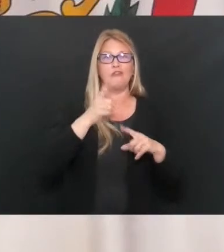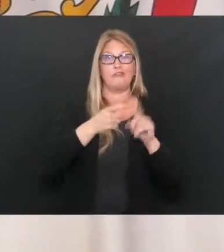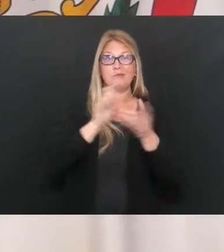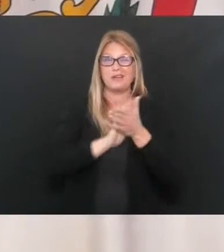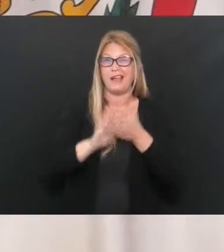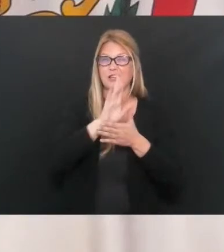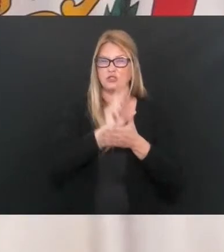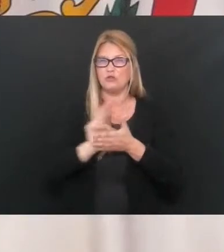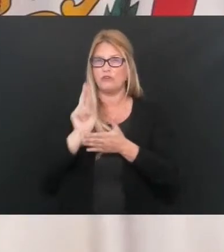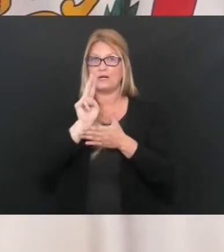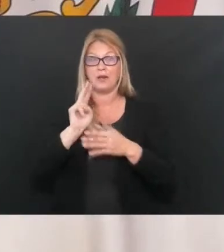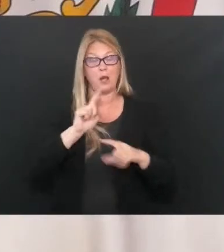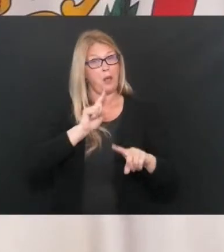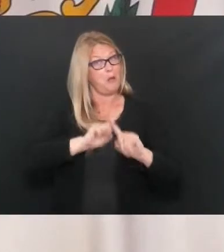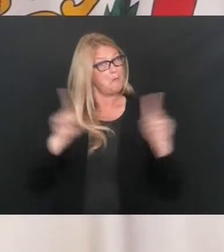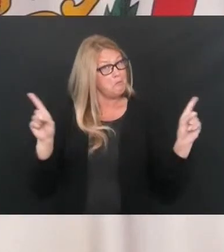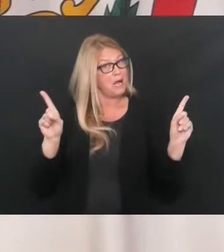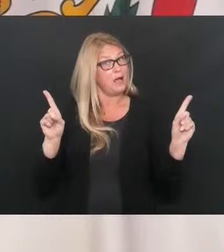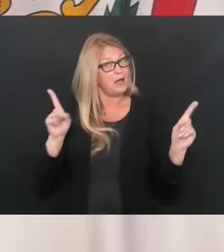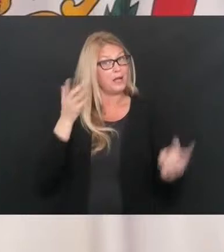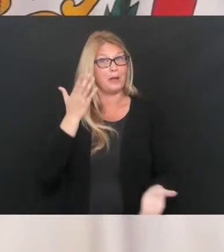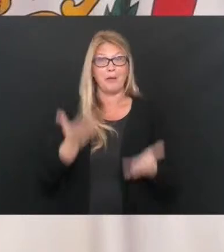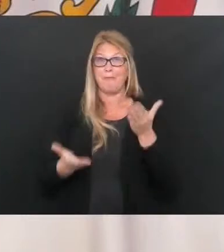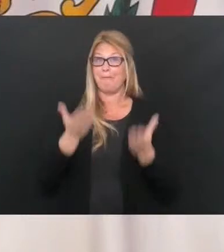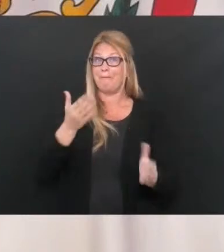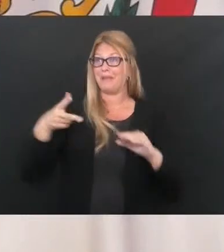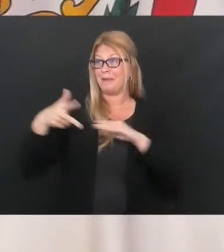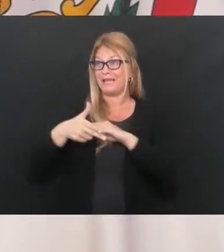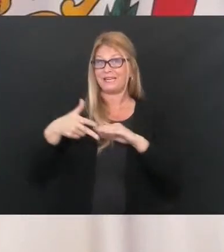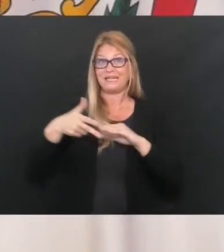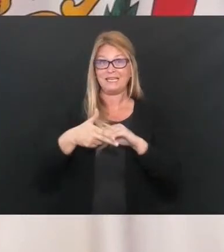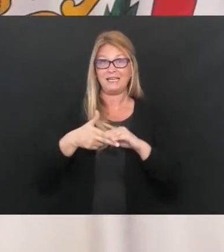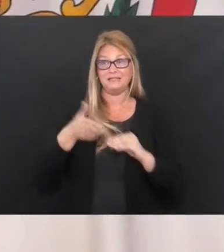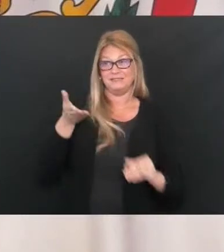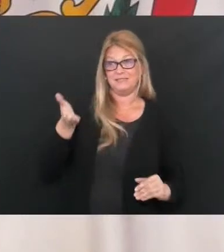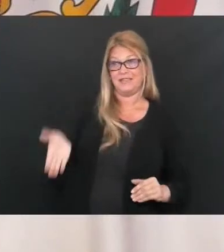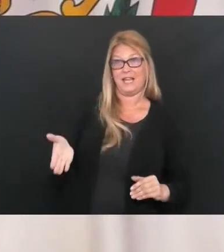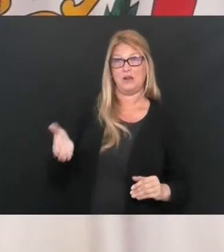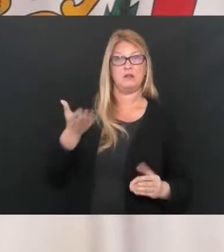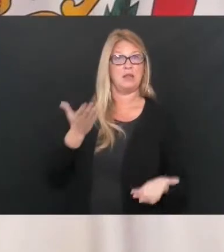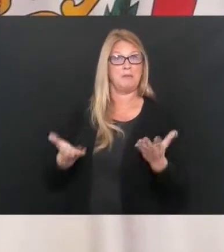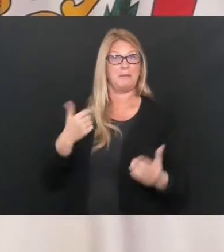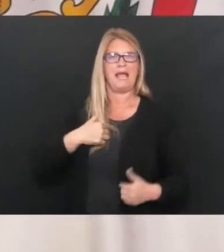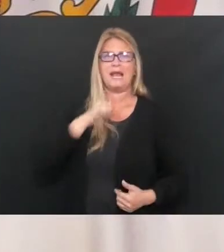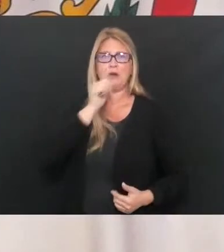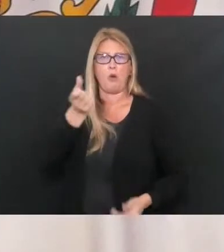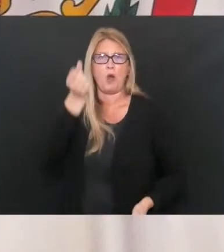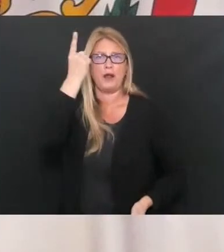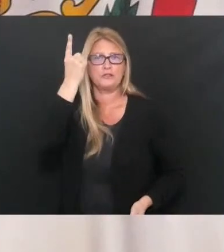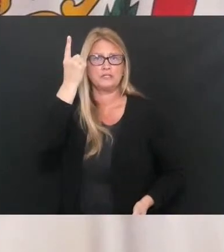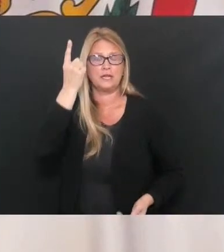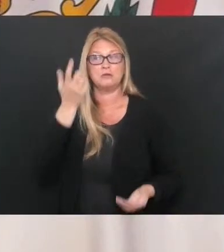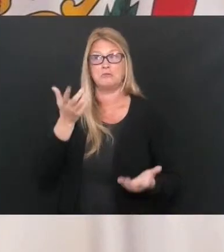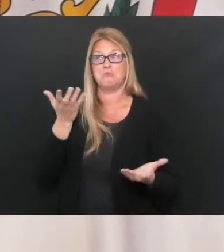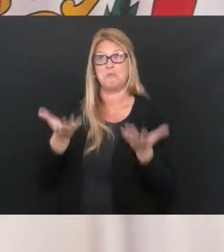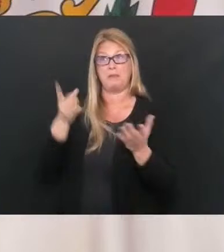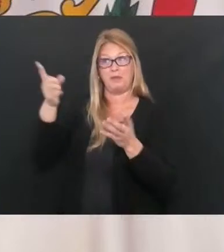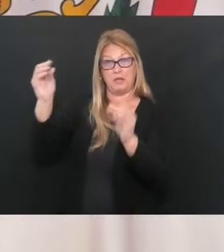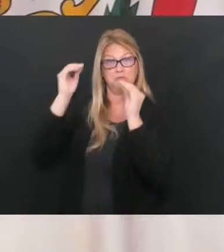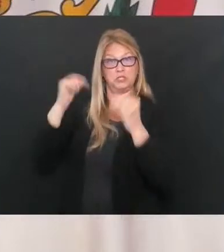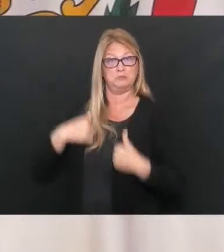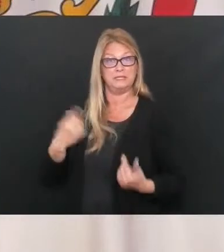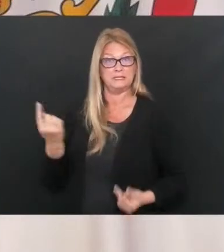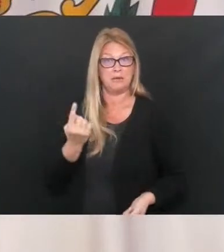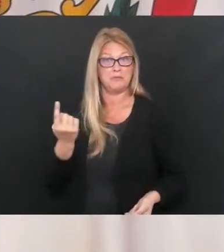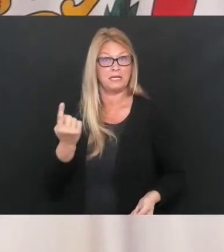very well be cuts in there somewhere that I don't really understand or need more knowledge about and